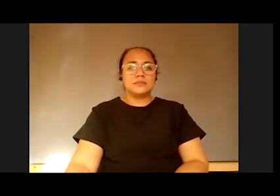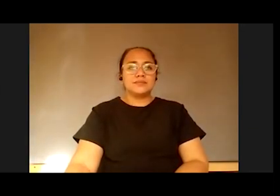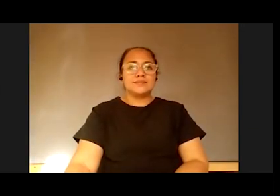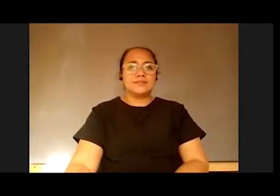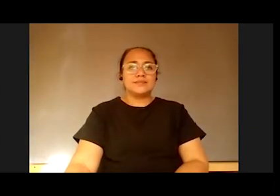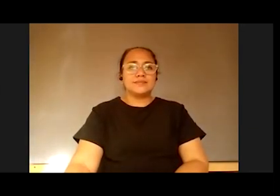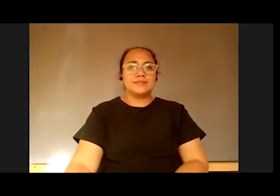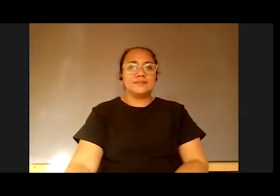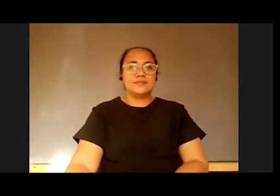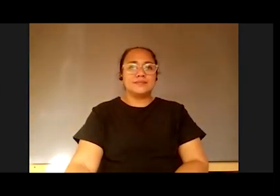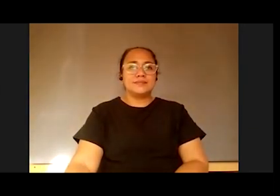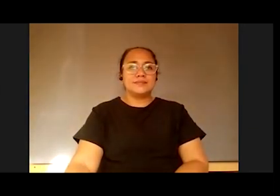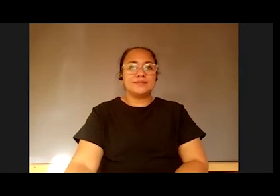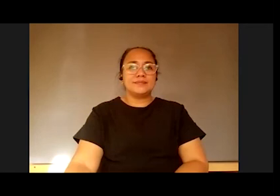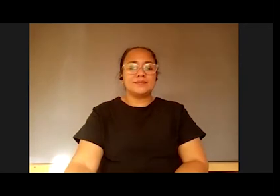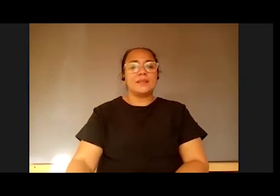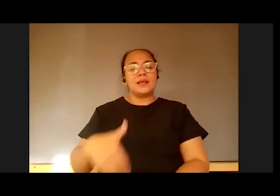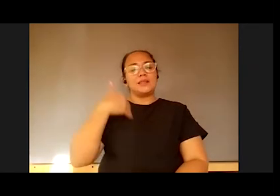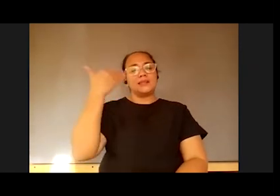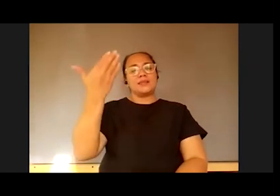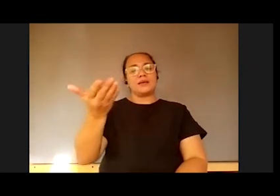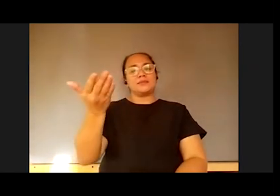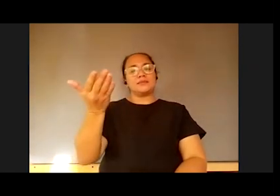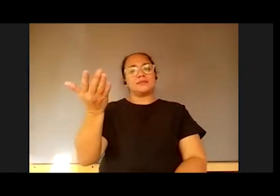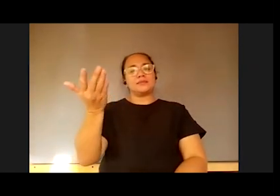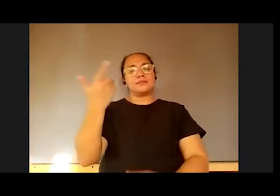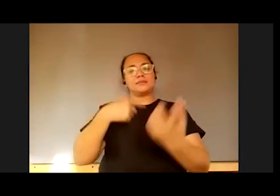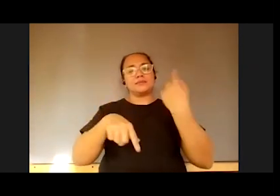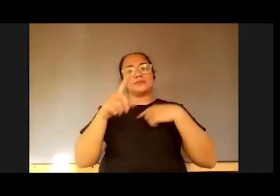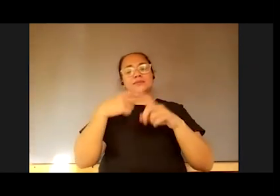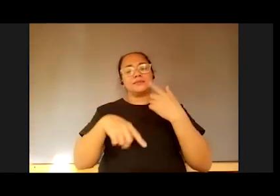Let's look at the next signs.